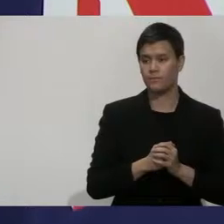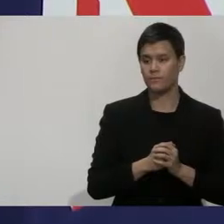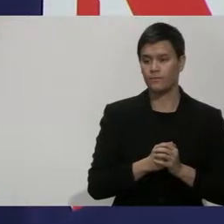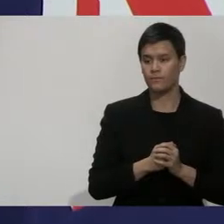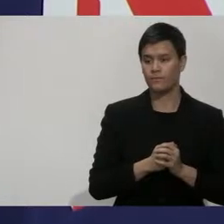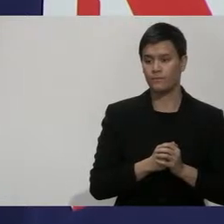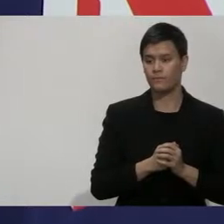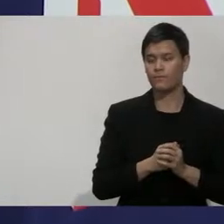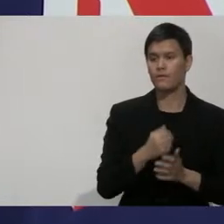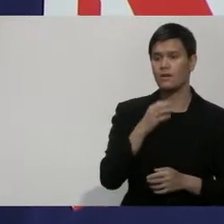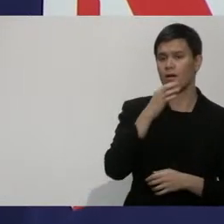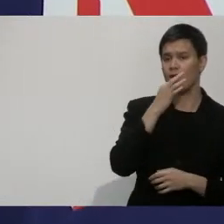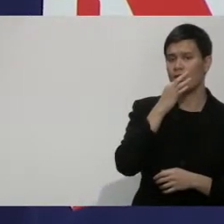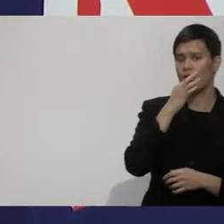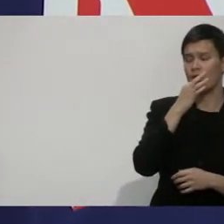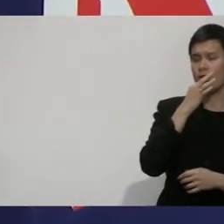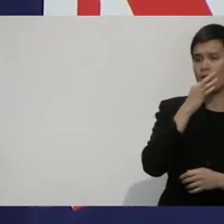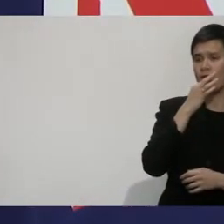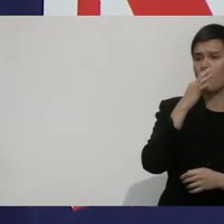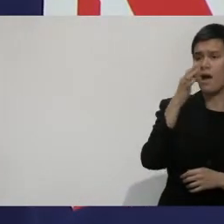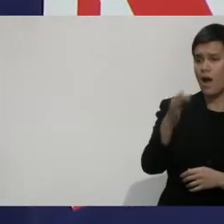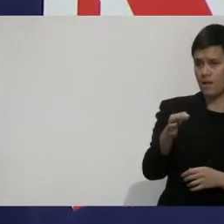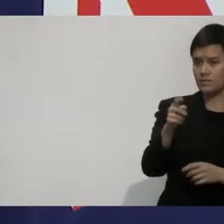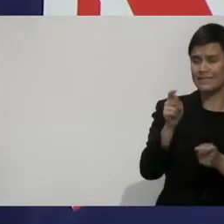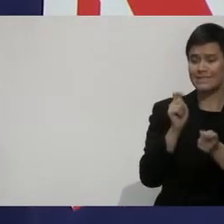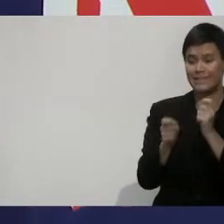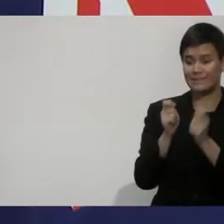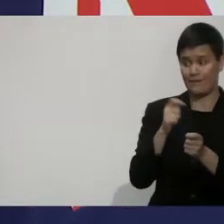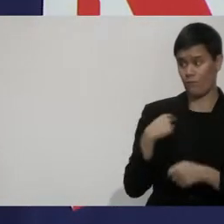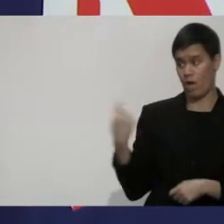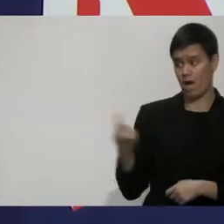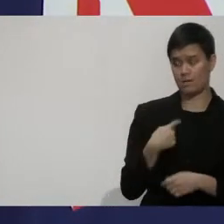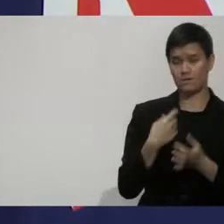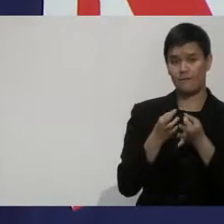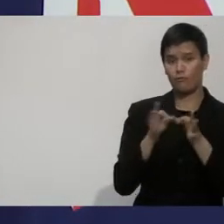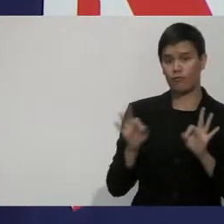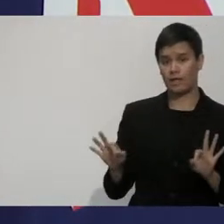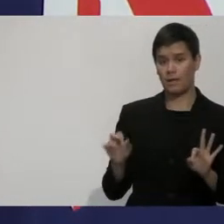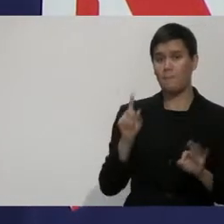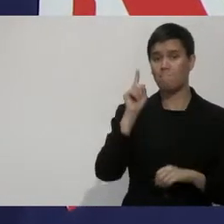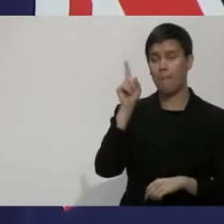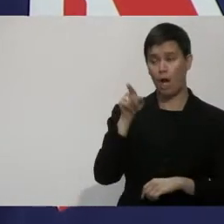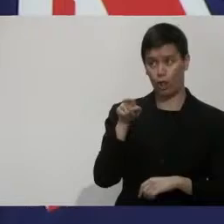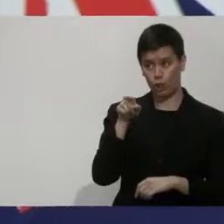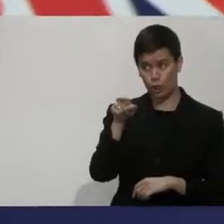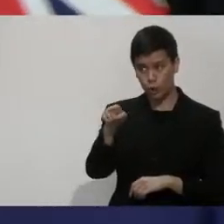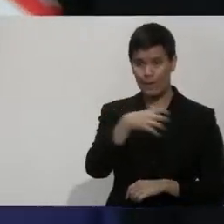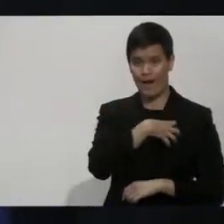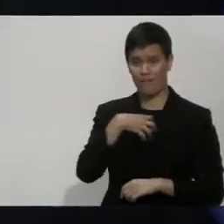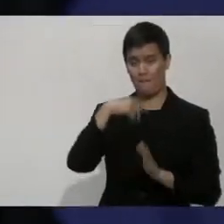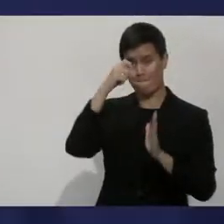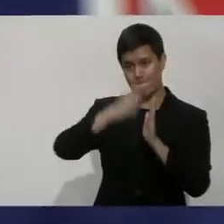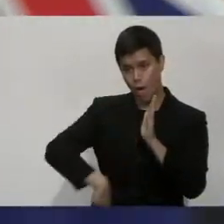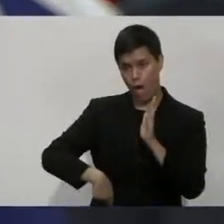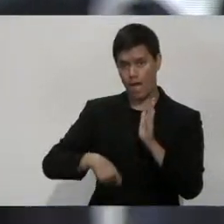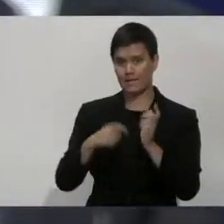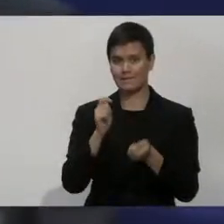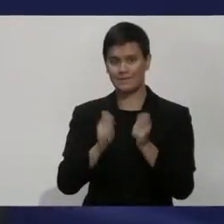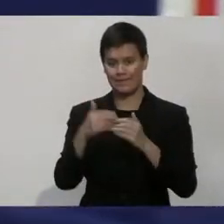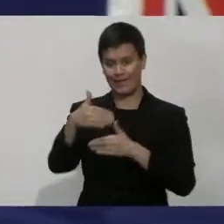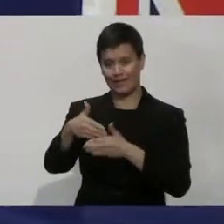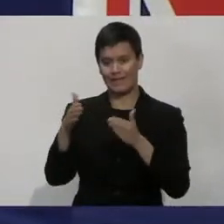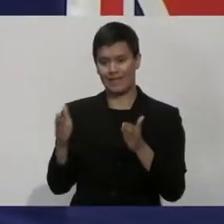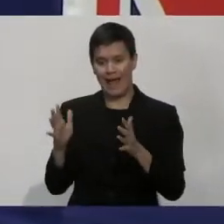the reagent supply chain and from the labs? Look, I'll ask Dr. Bloomfield to comment on that. I think it's a pretty hard